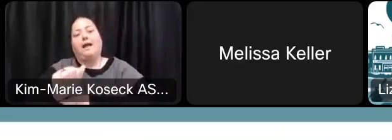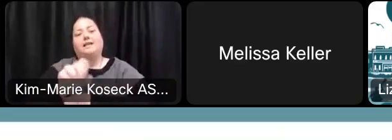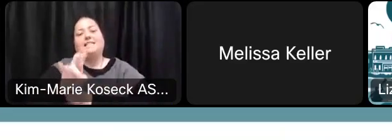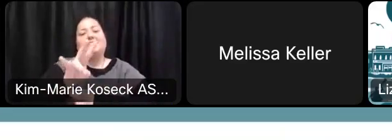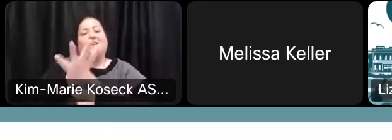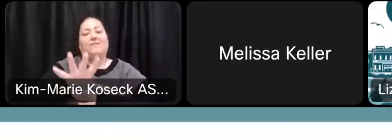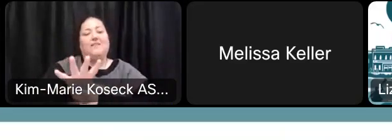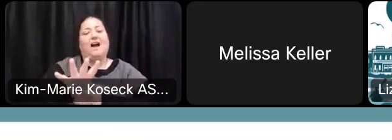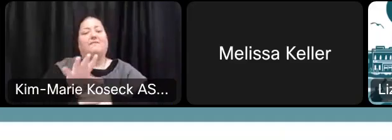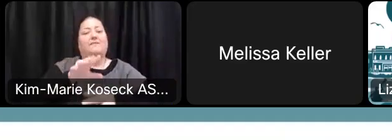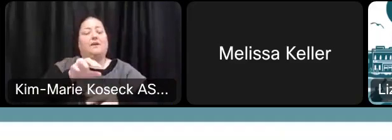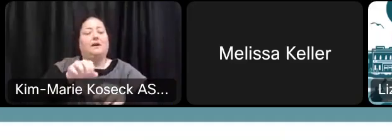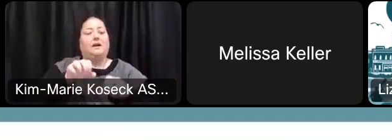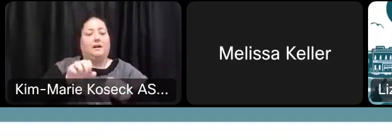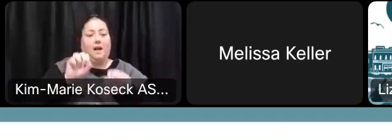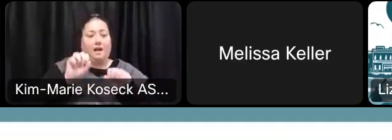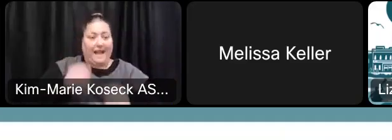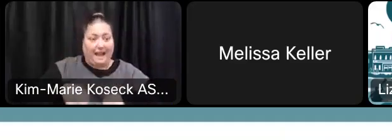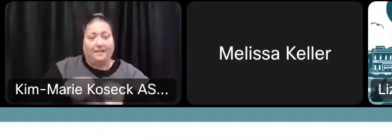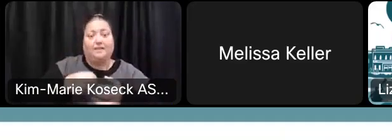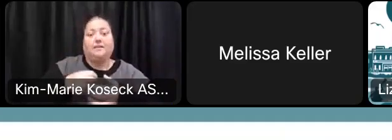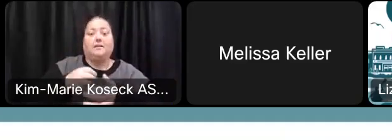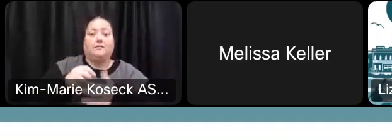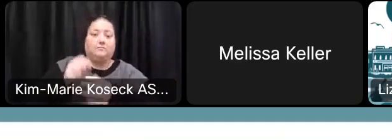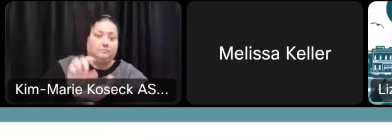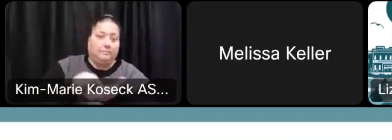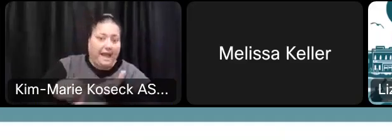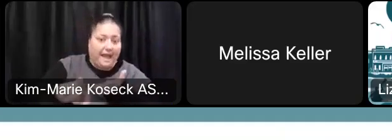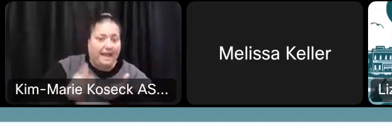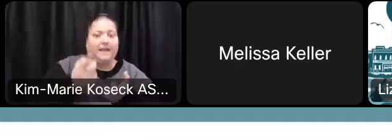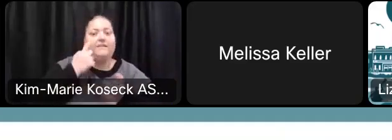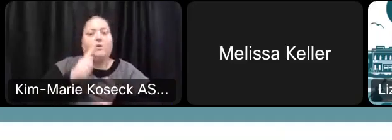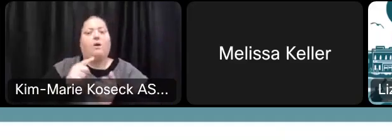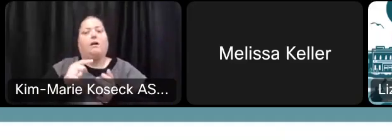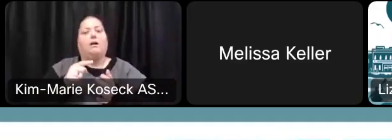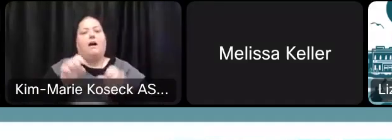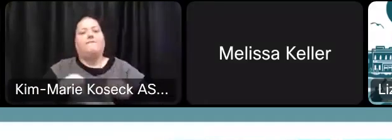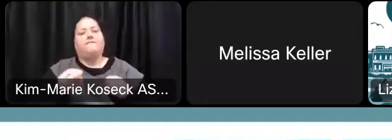housing right on the waterfront. Next slide, please.